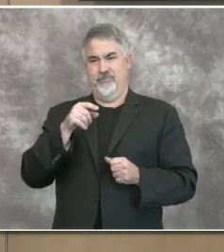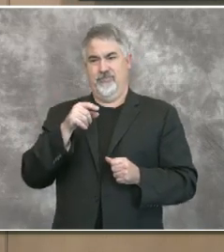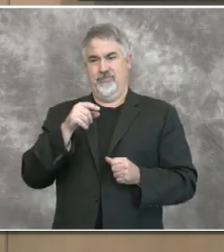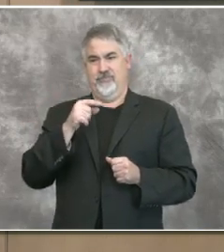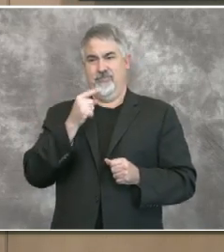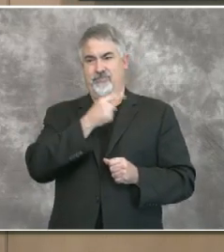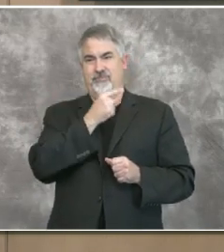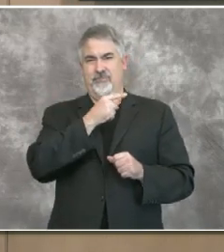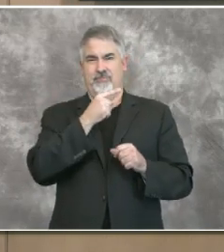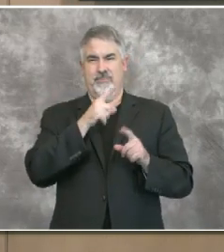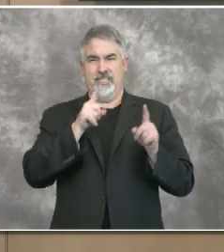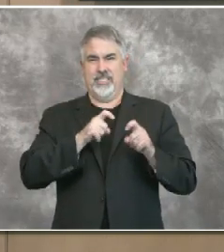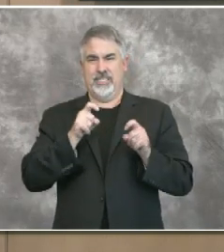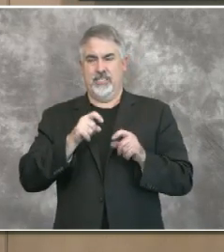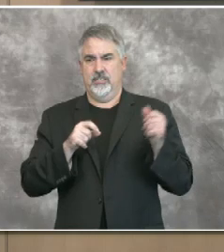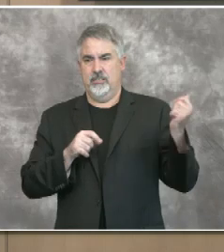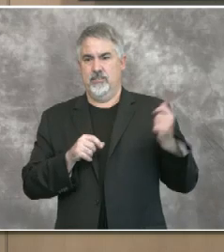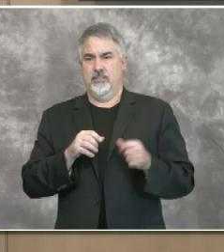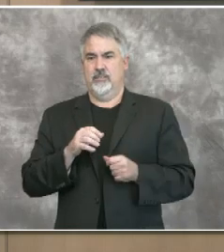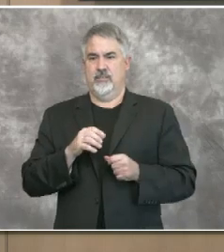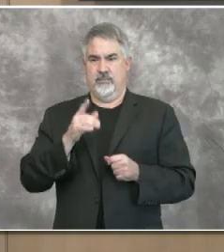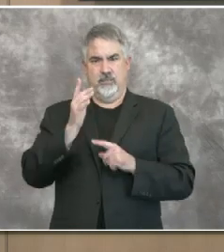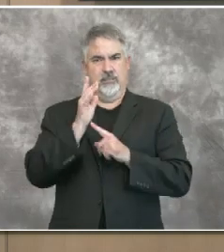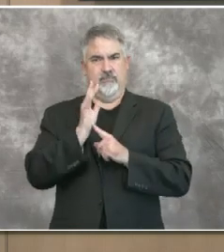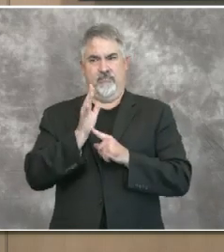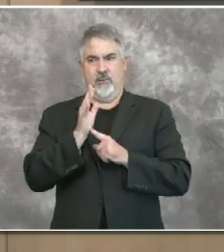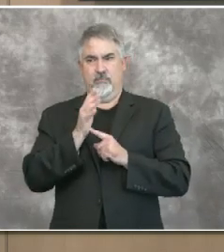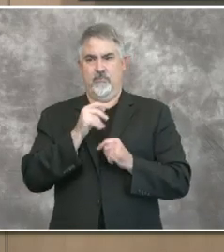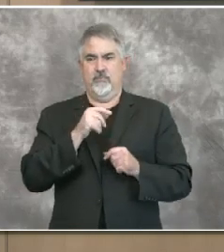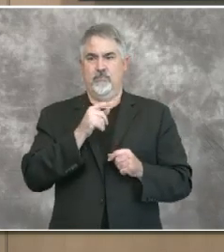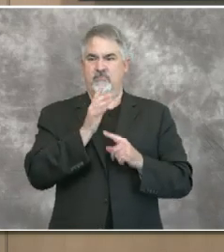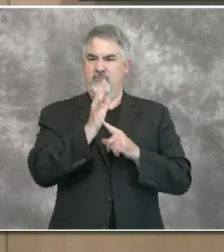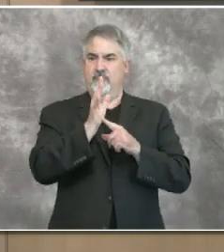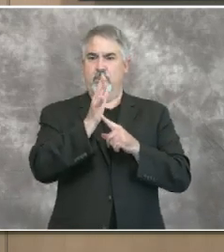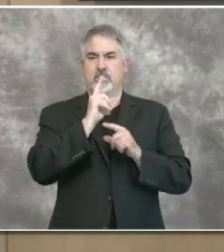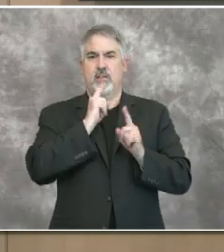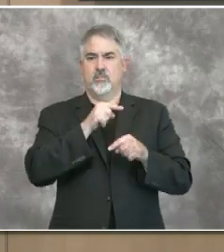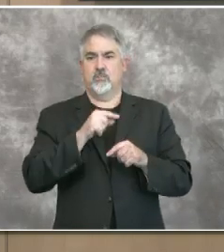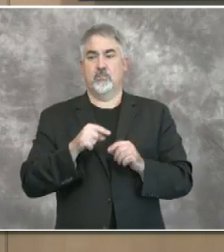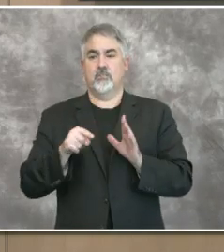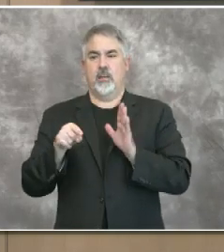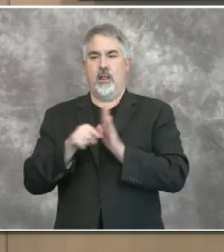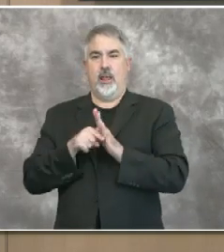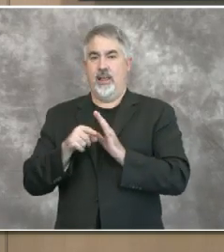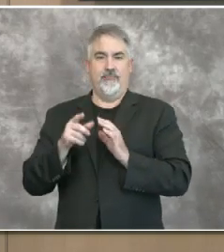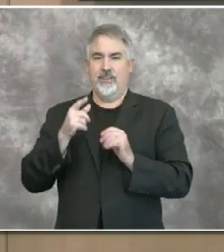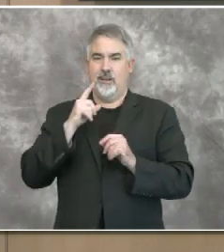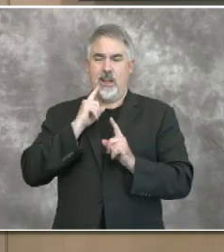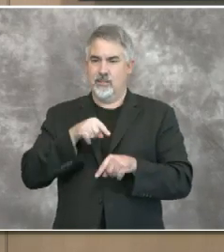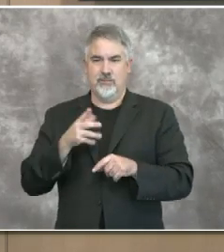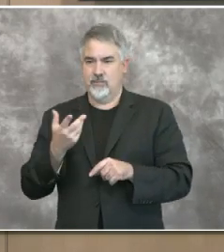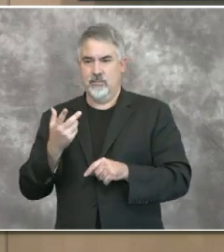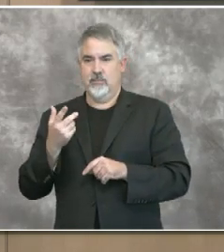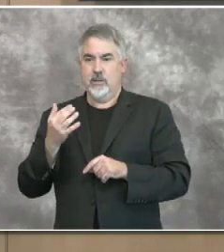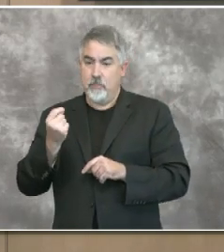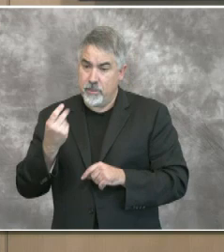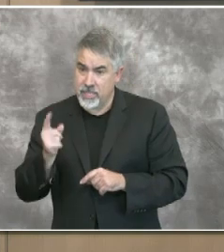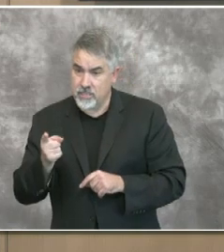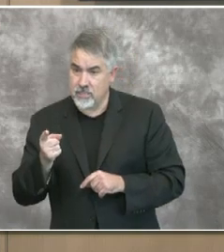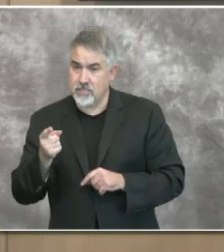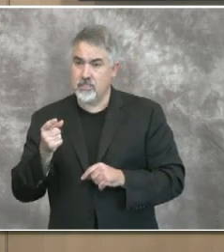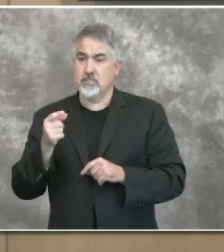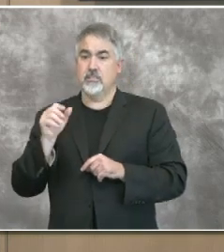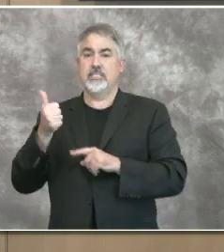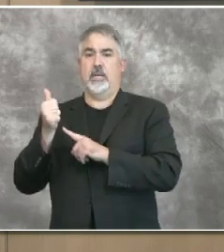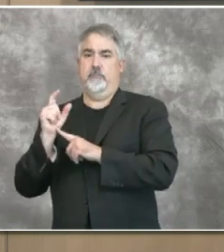positive results in 5 minutes and negatives in 13 minutes. Do hospitals still have to send samples to county labs? Which ones don't? And how does this